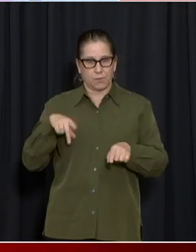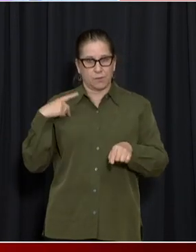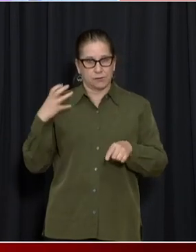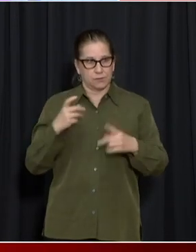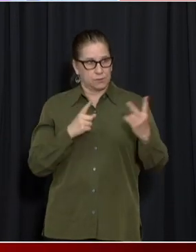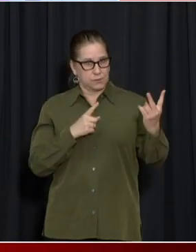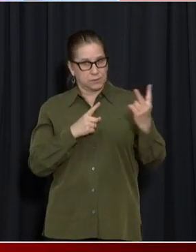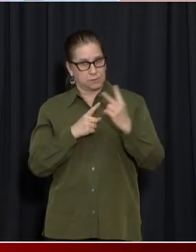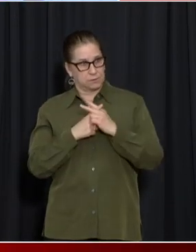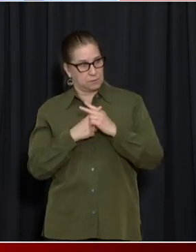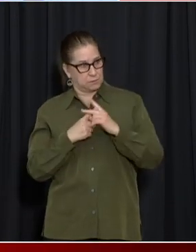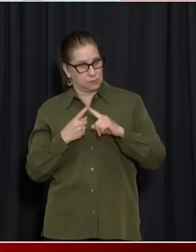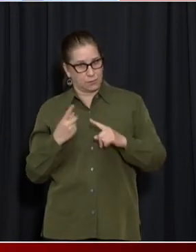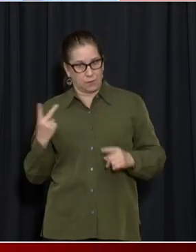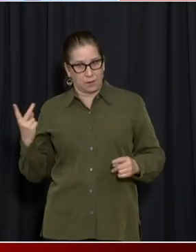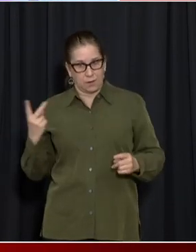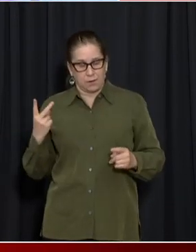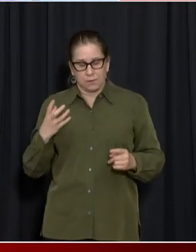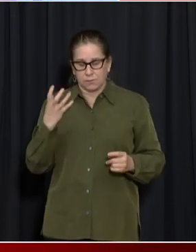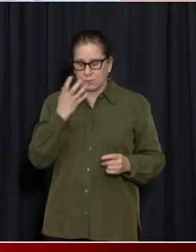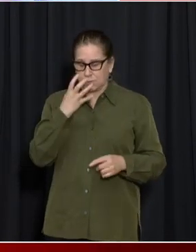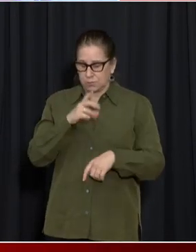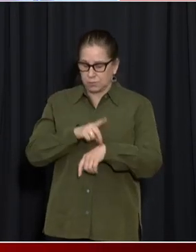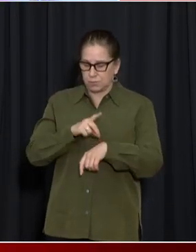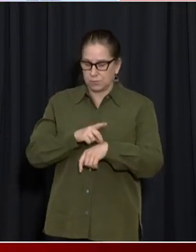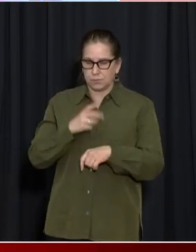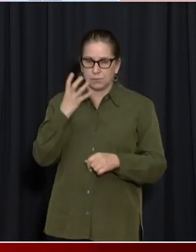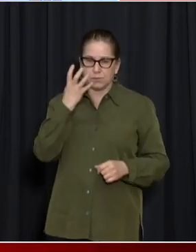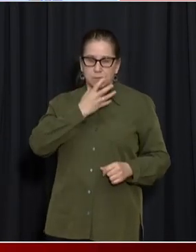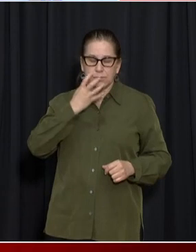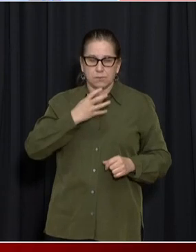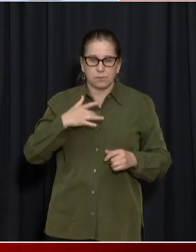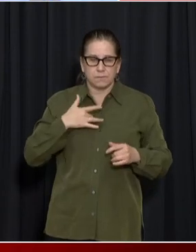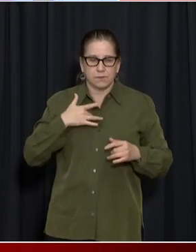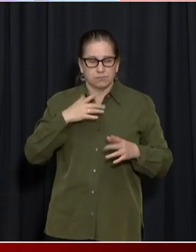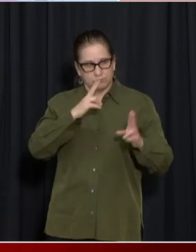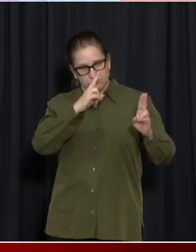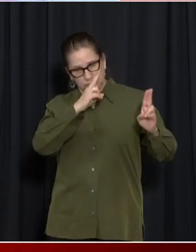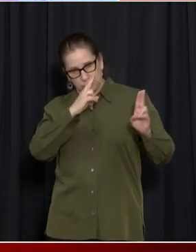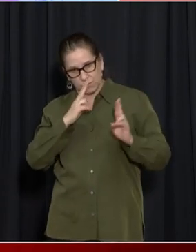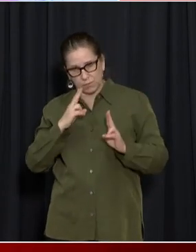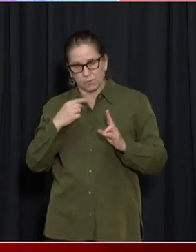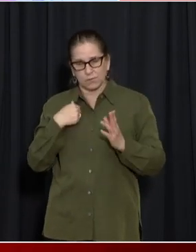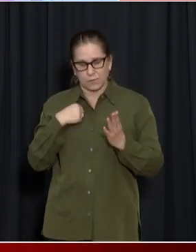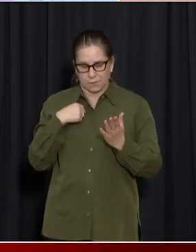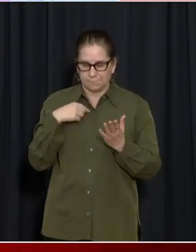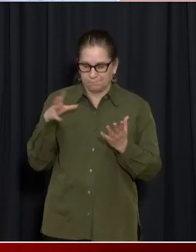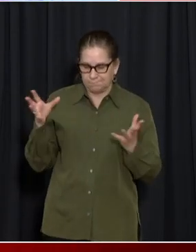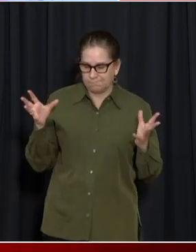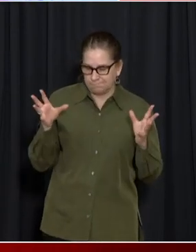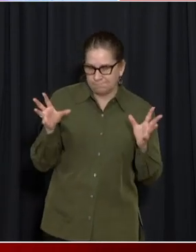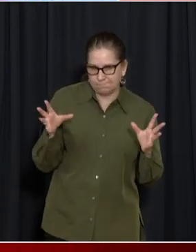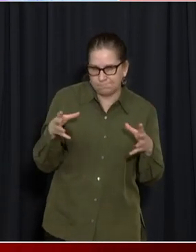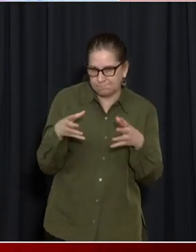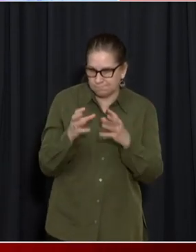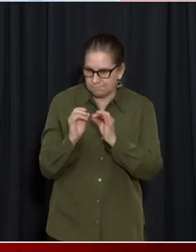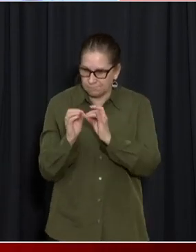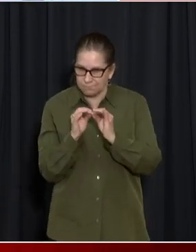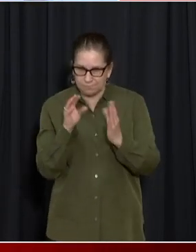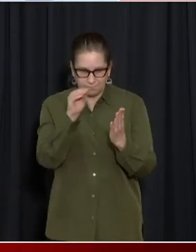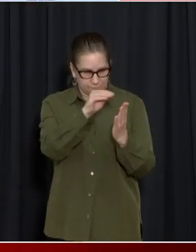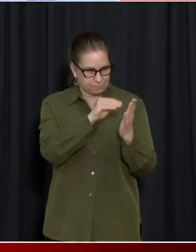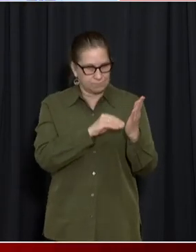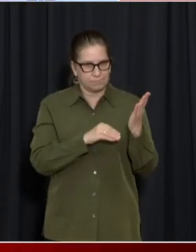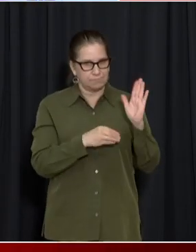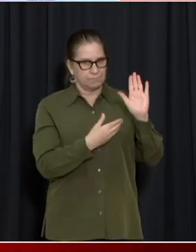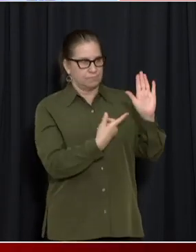critical charge to return recommendations to you on how best to reopen DC in a phased way